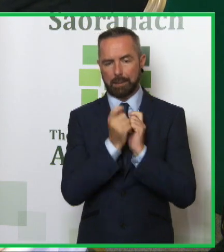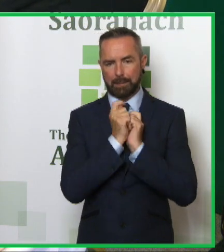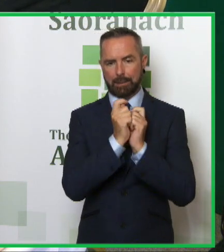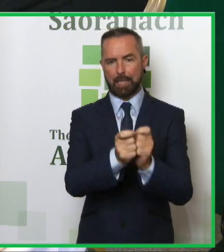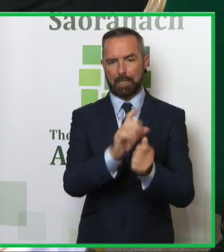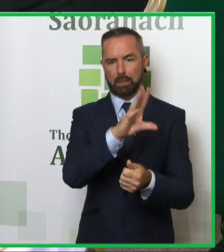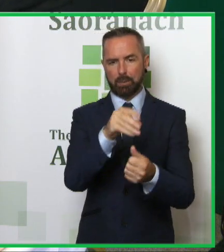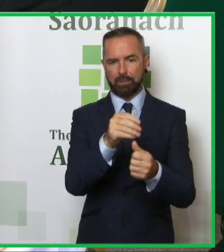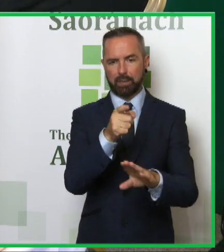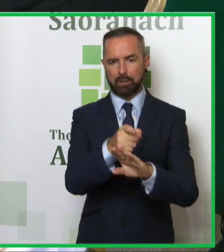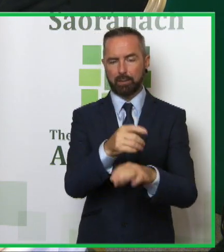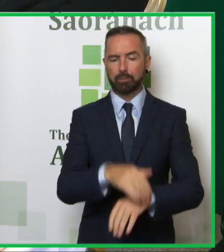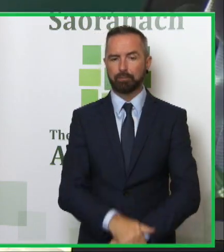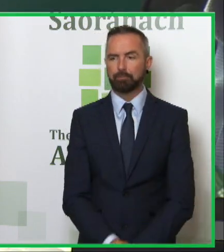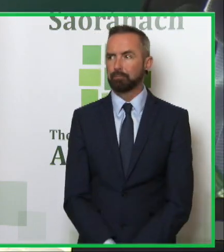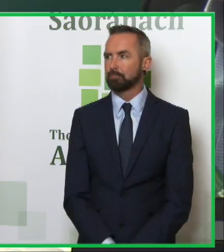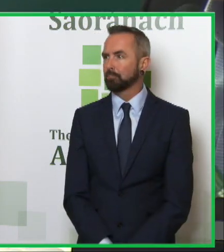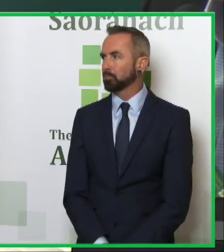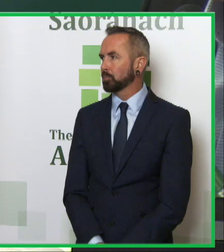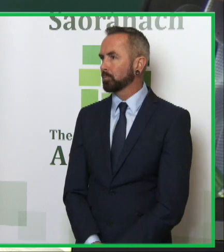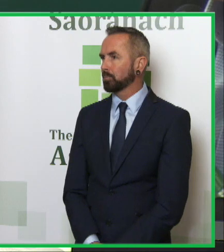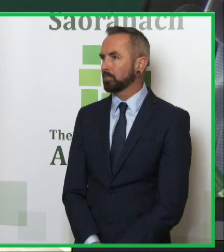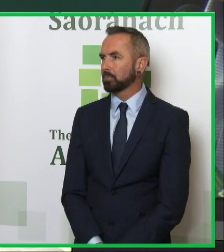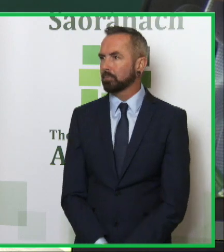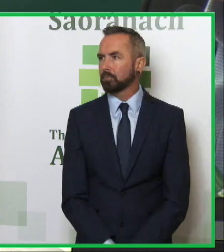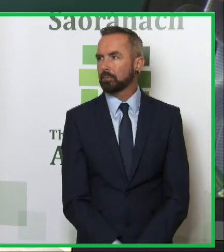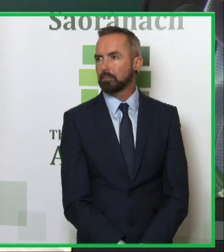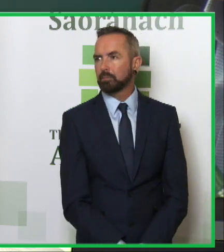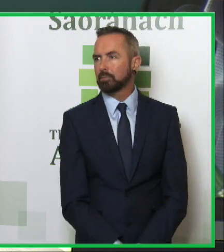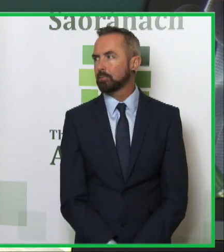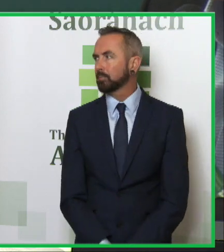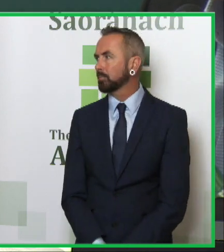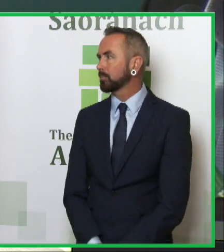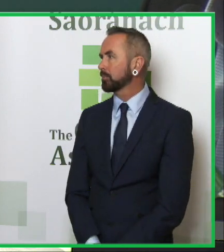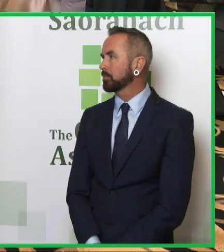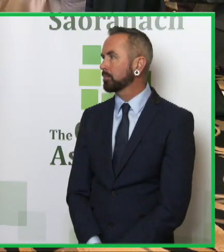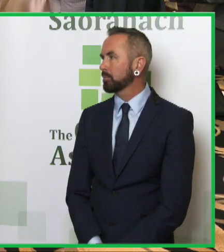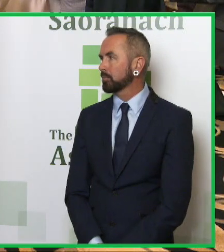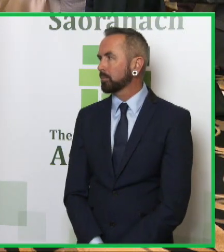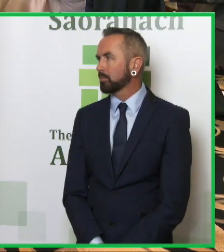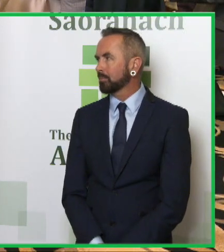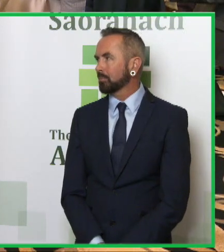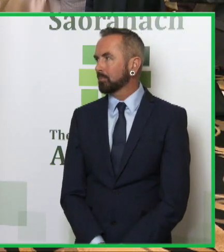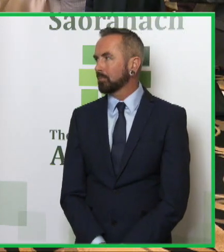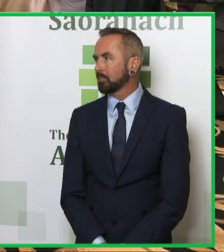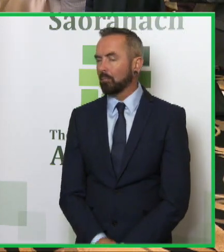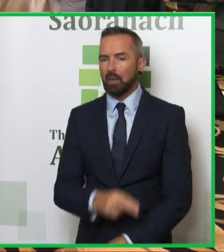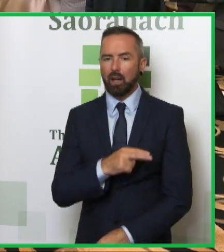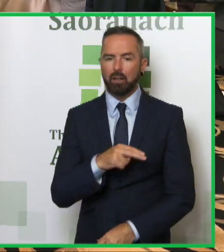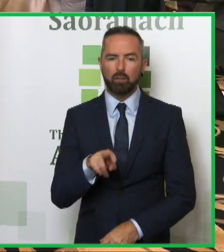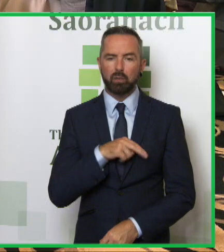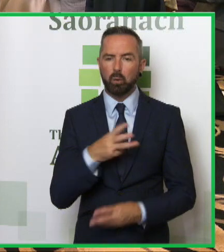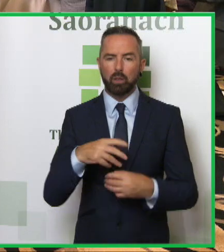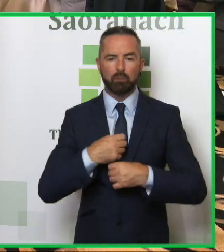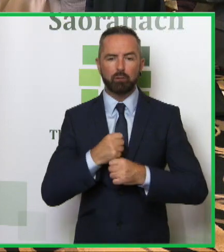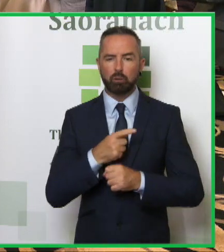thing. Ciara, one more. Okay. Sorry, at the risk of frustrating everyone here with another question, we